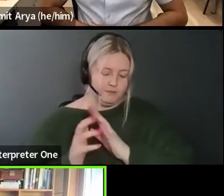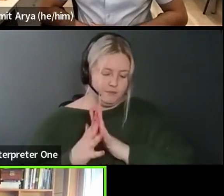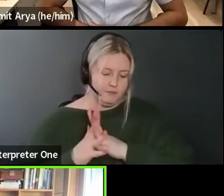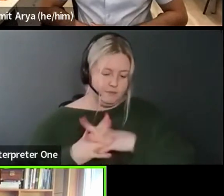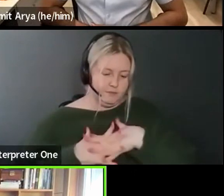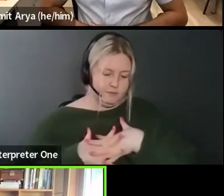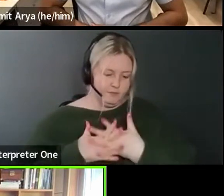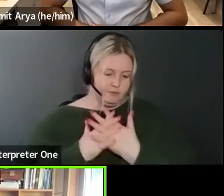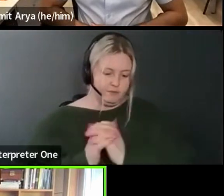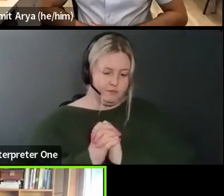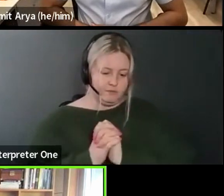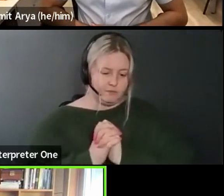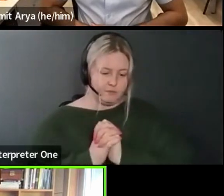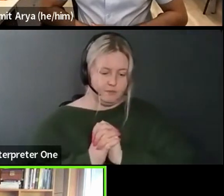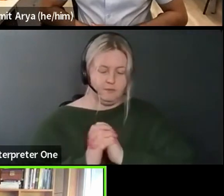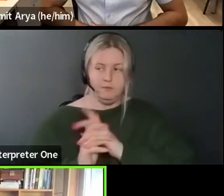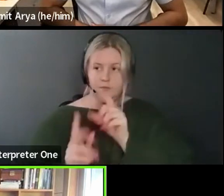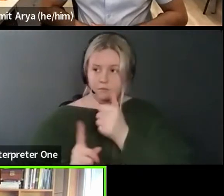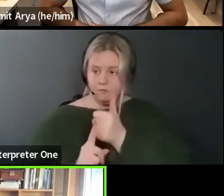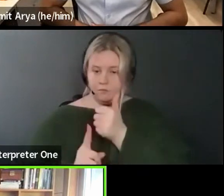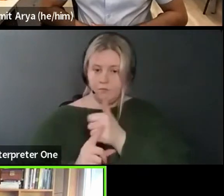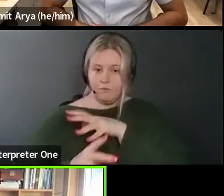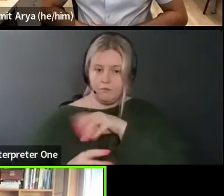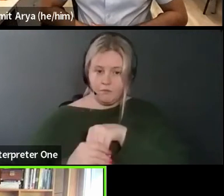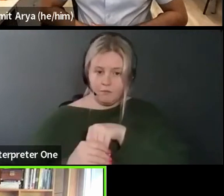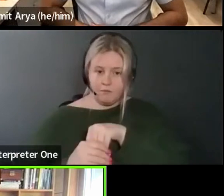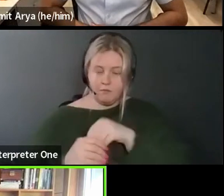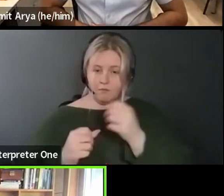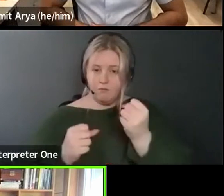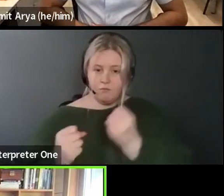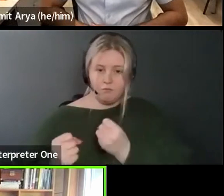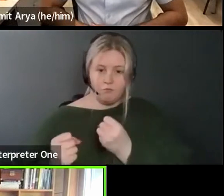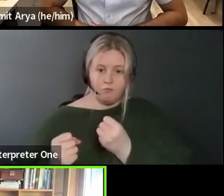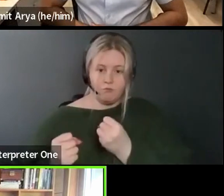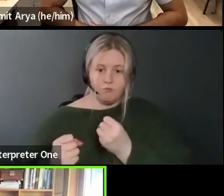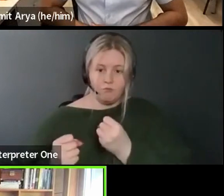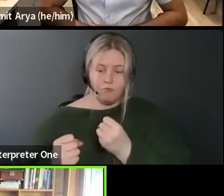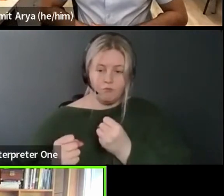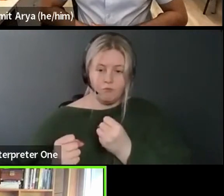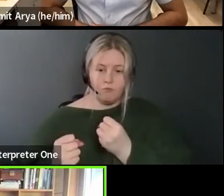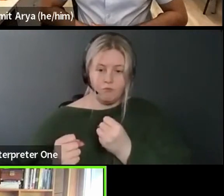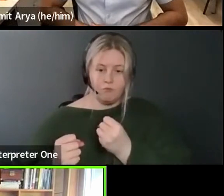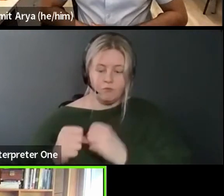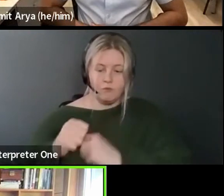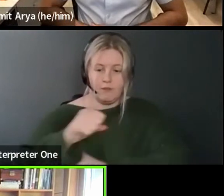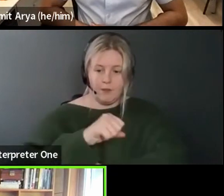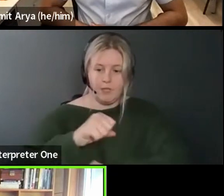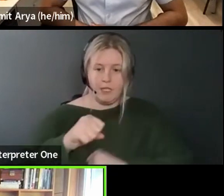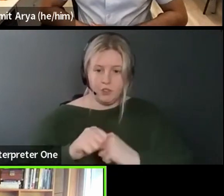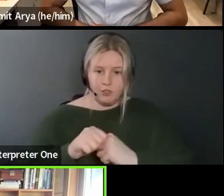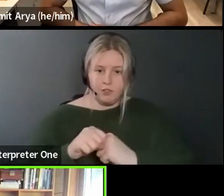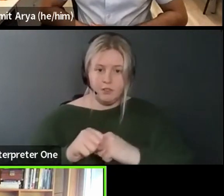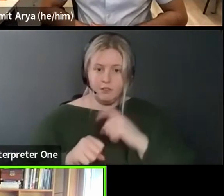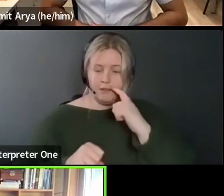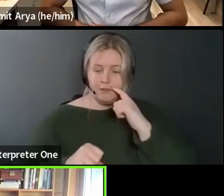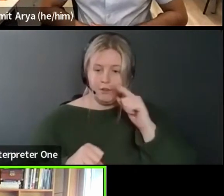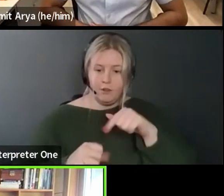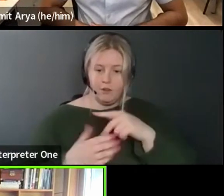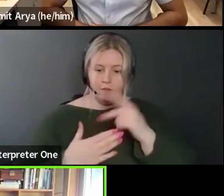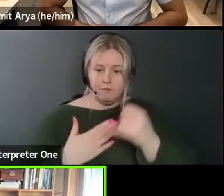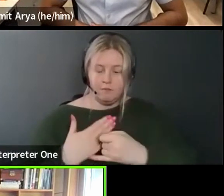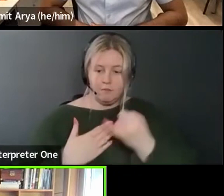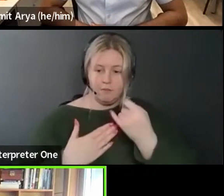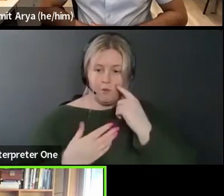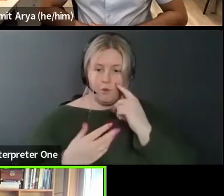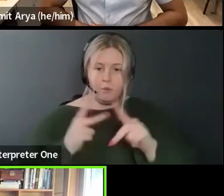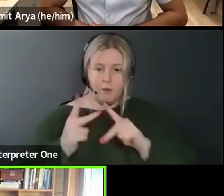a profoundly important subject of recurring moral injury that happens to our kinfolk